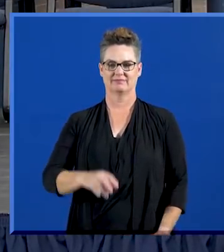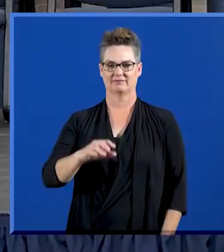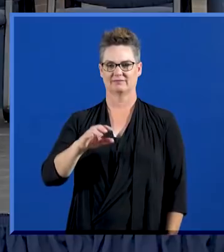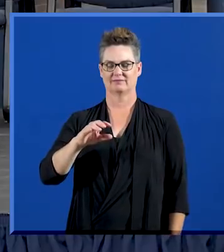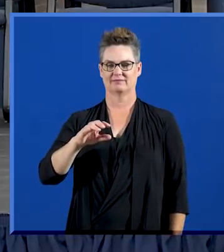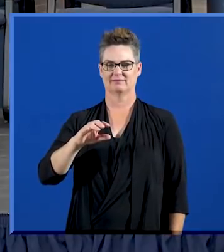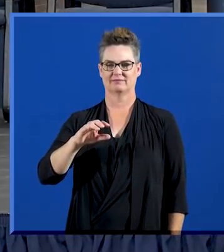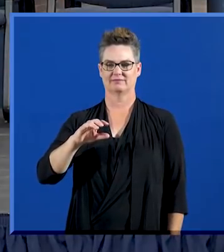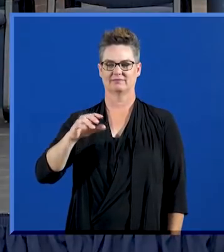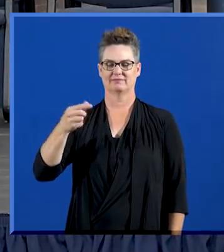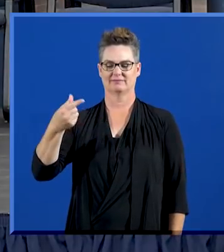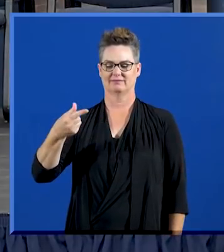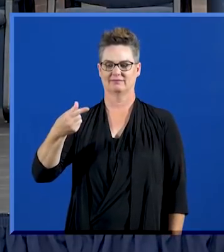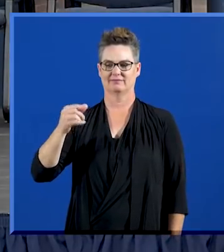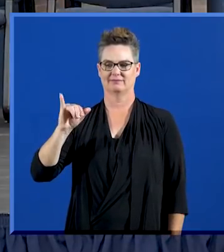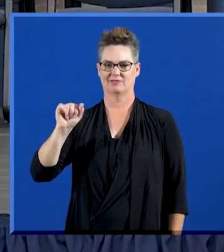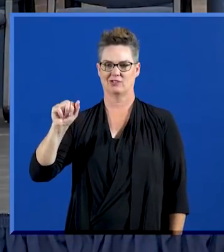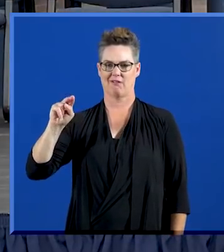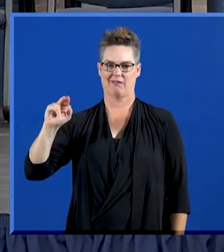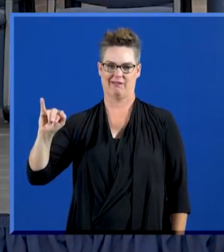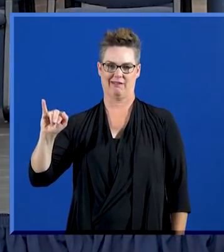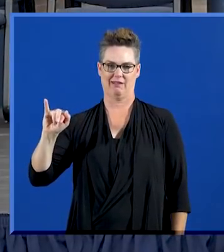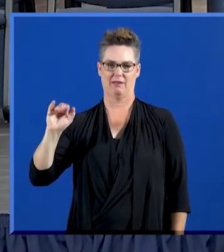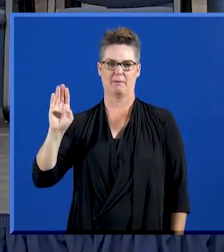Gianni Baum.